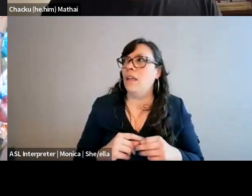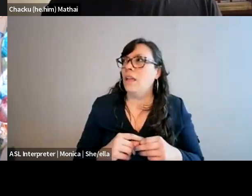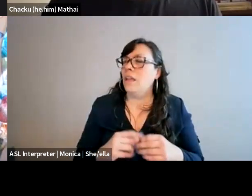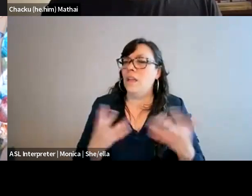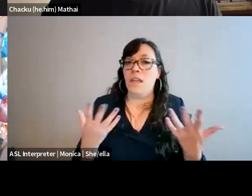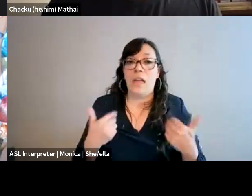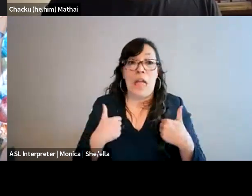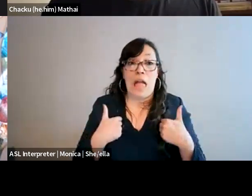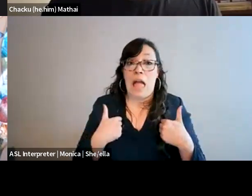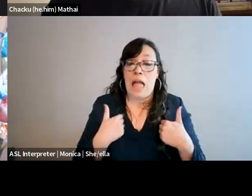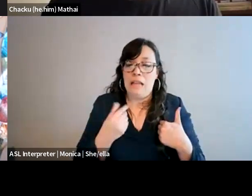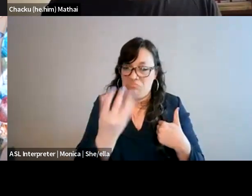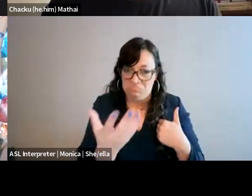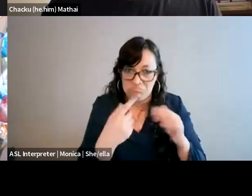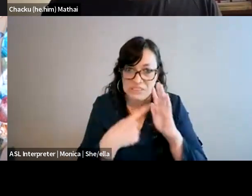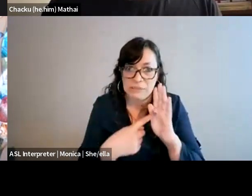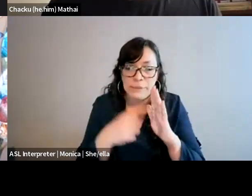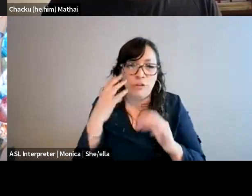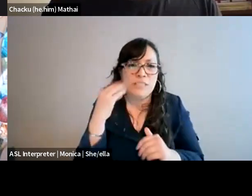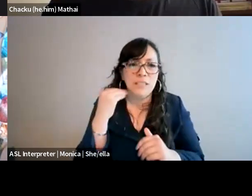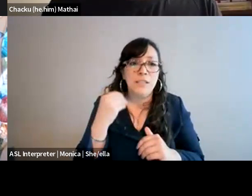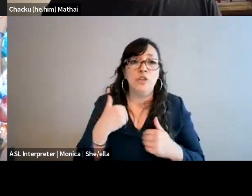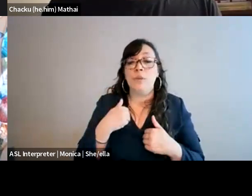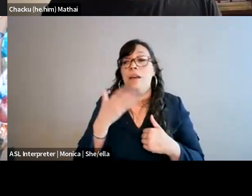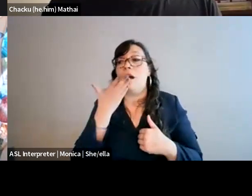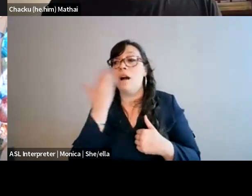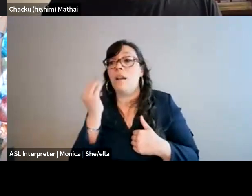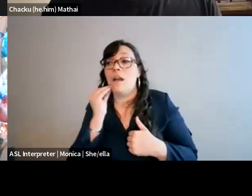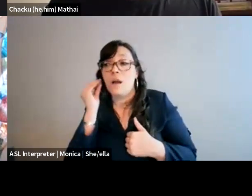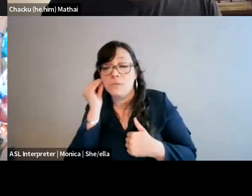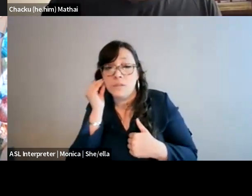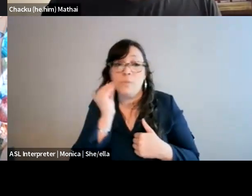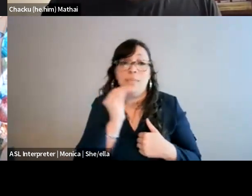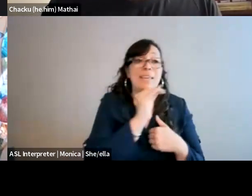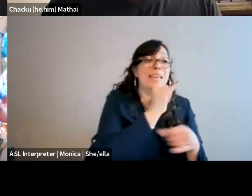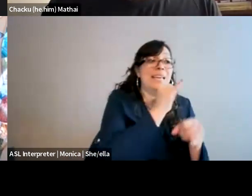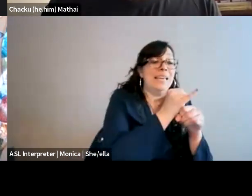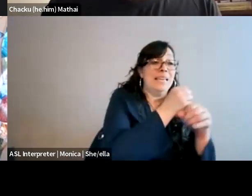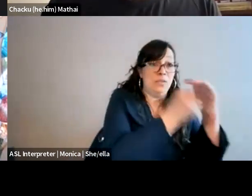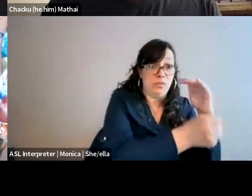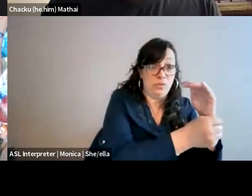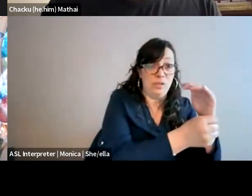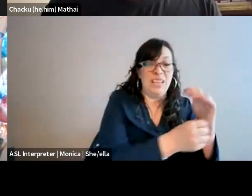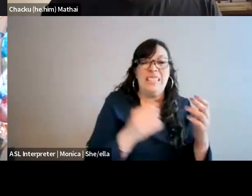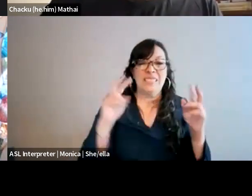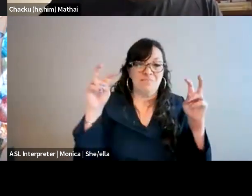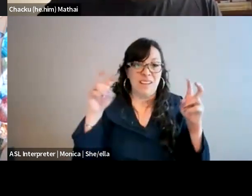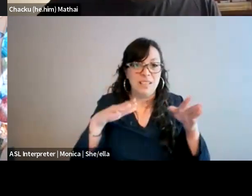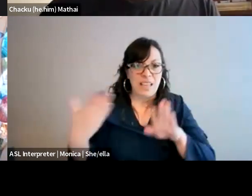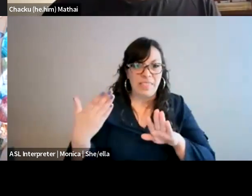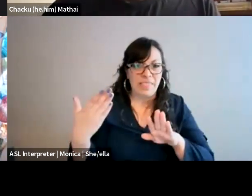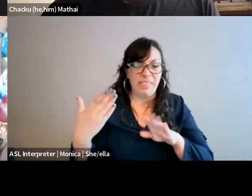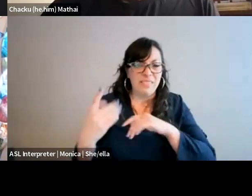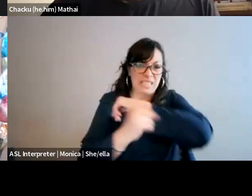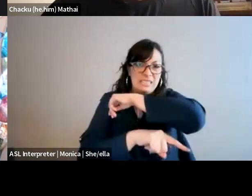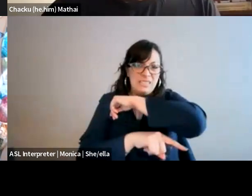I would give you this, to be unhoused and to be institutionalized is a, in very real sense, a death sentence, because it impacts your